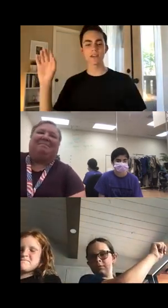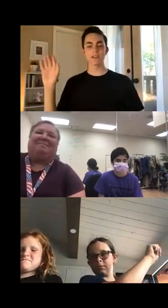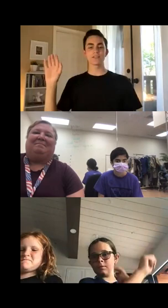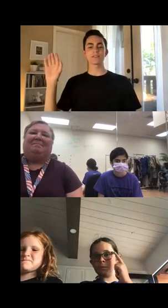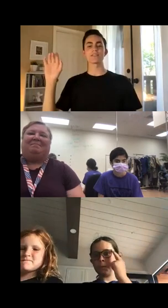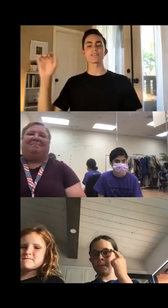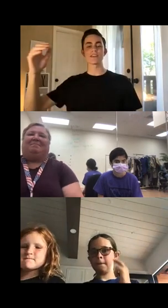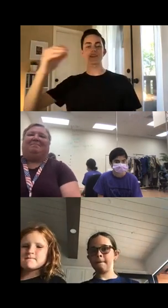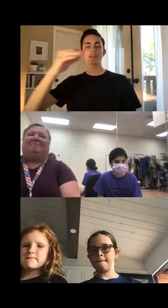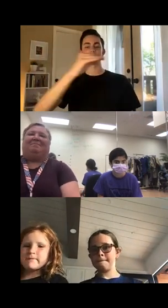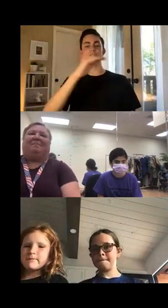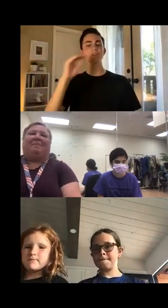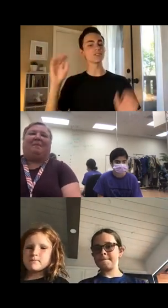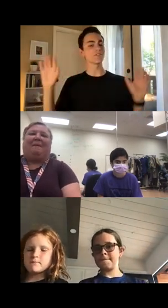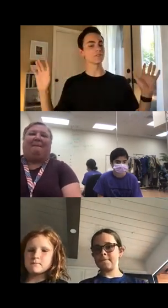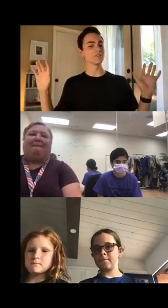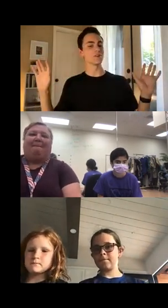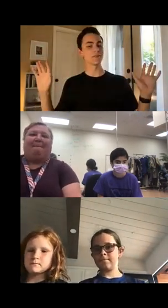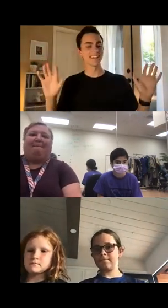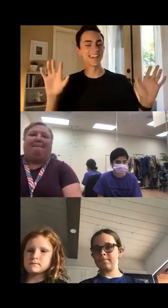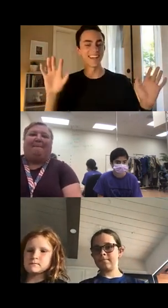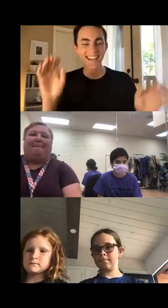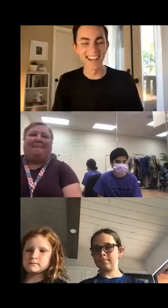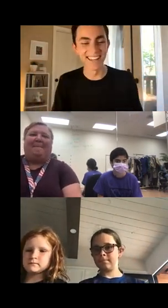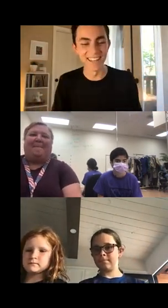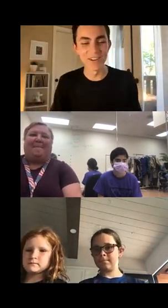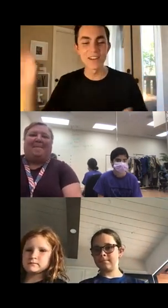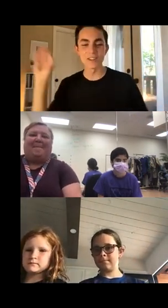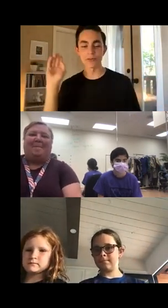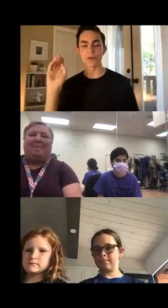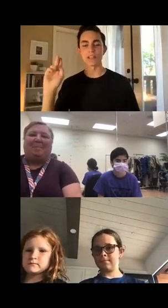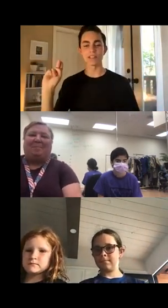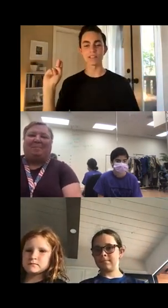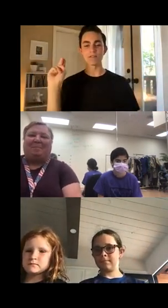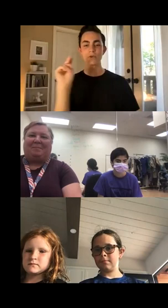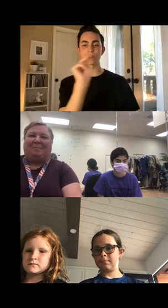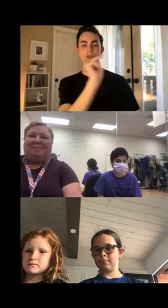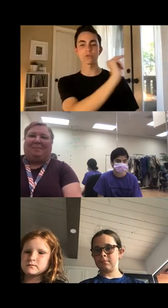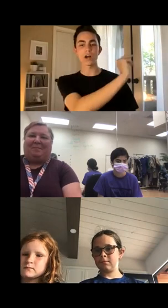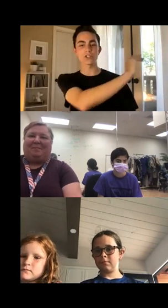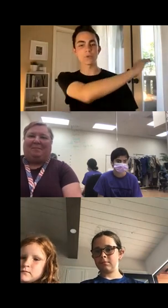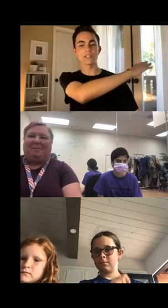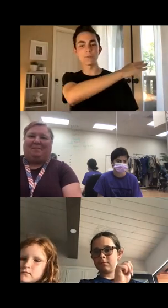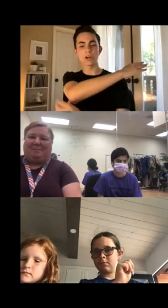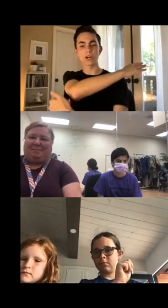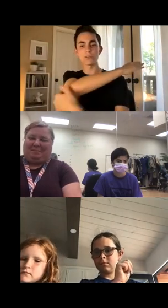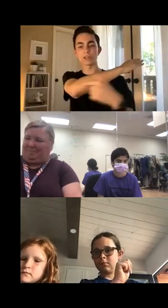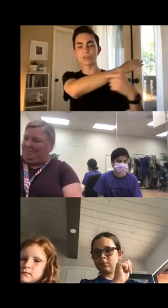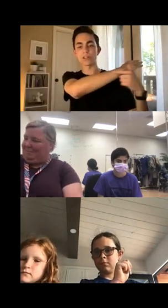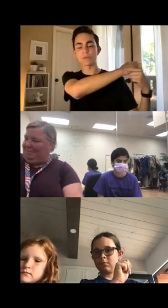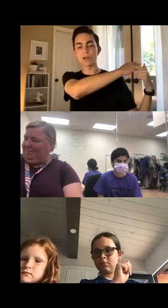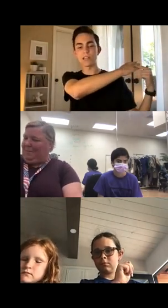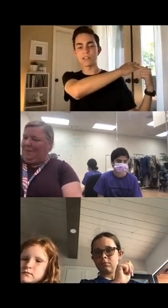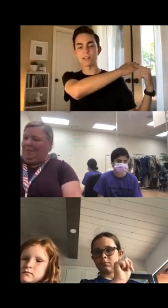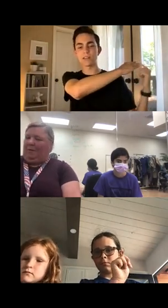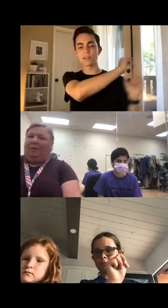And see, it's a little tough with Zoom. I know. So Quinn, instead of going across your body, see how my arm is going